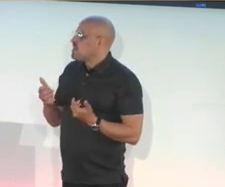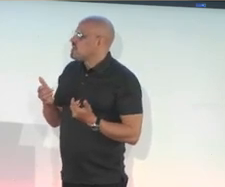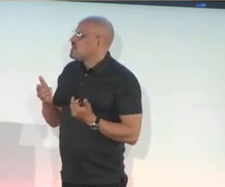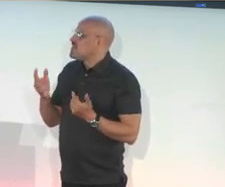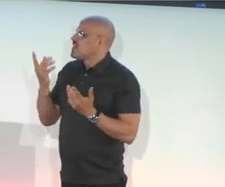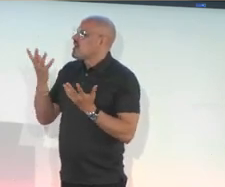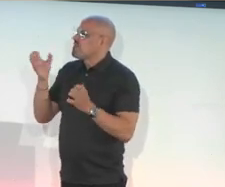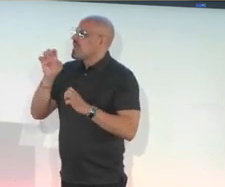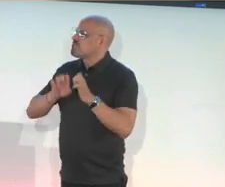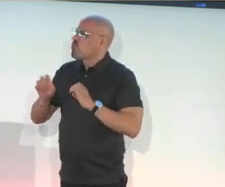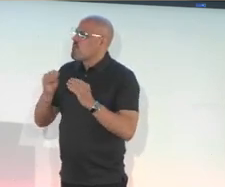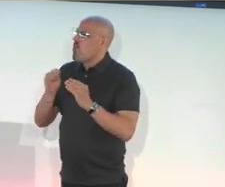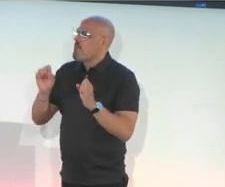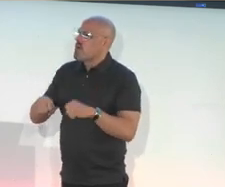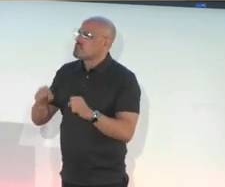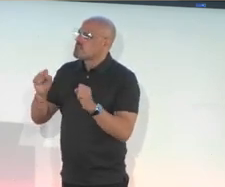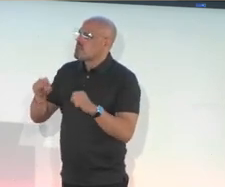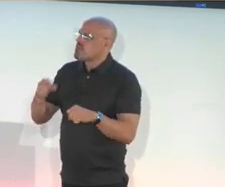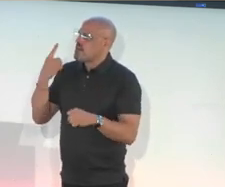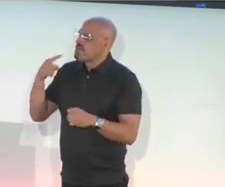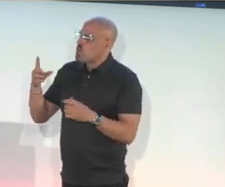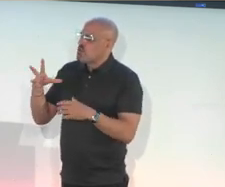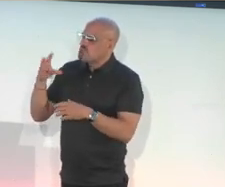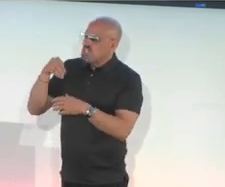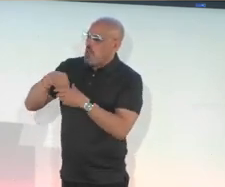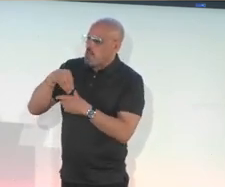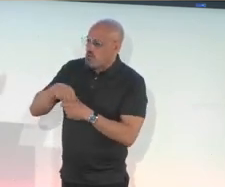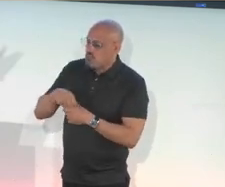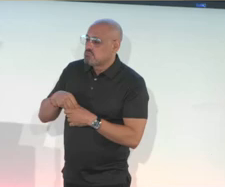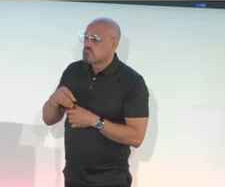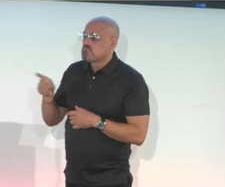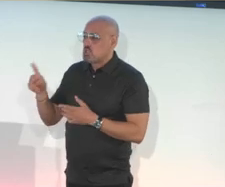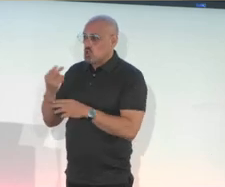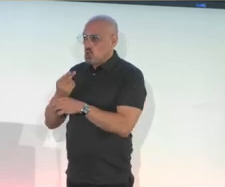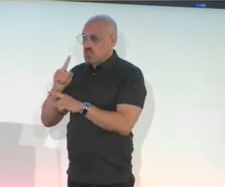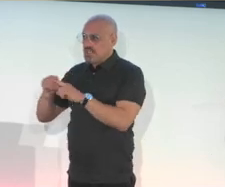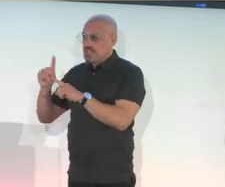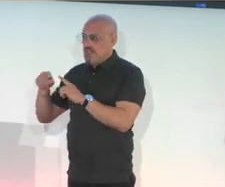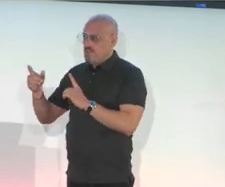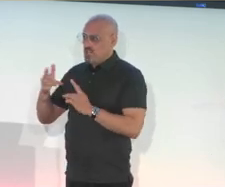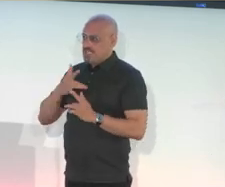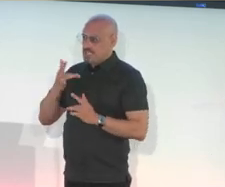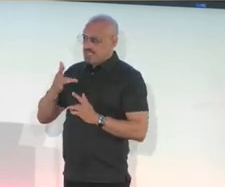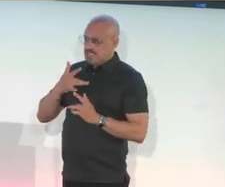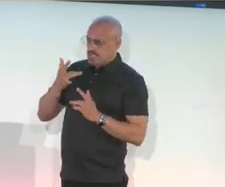more possibilities for these inputs? Using different sensor data